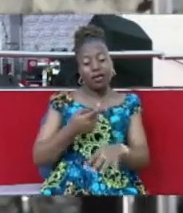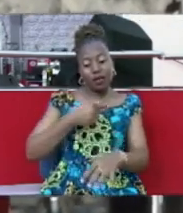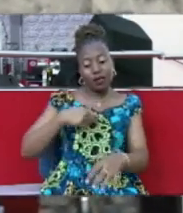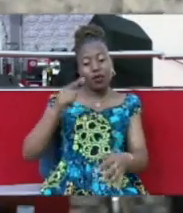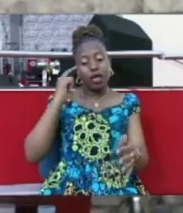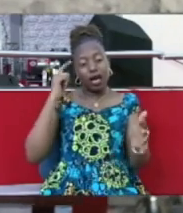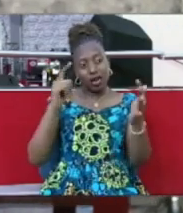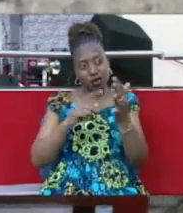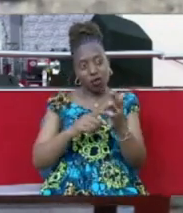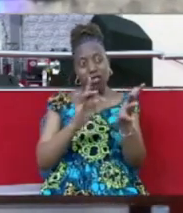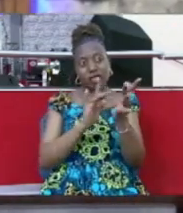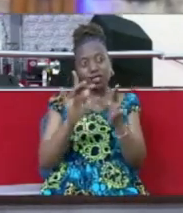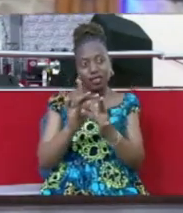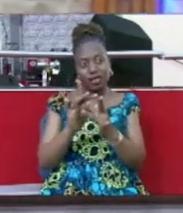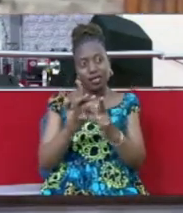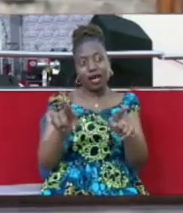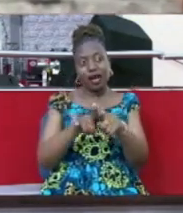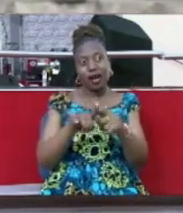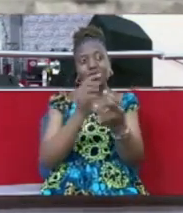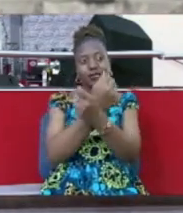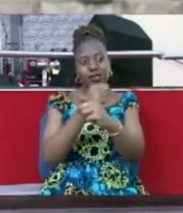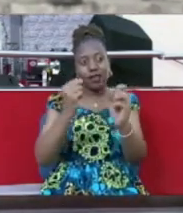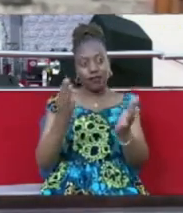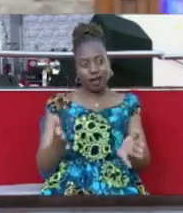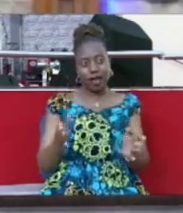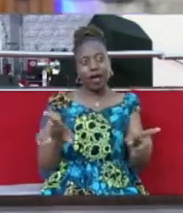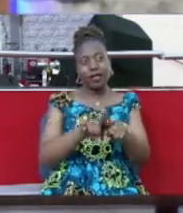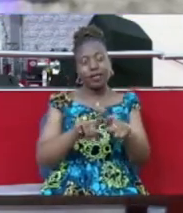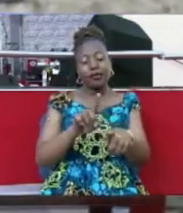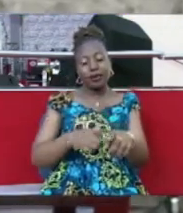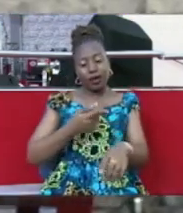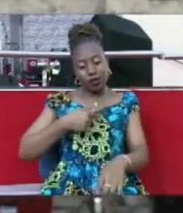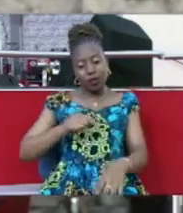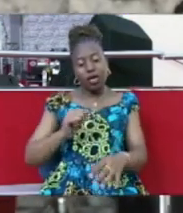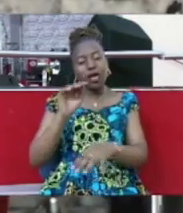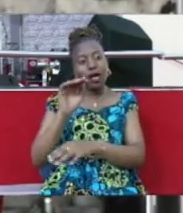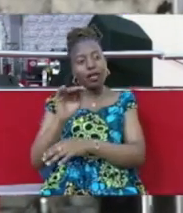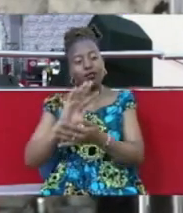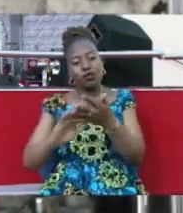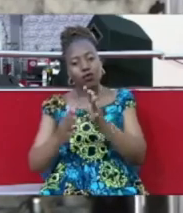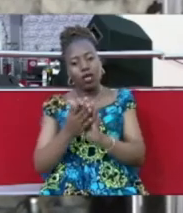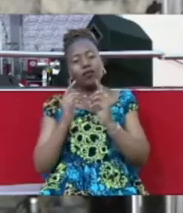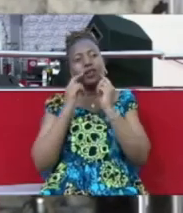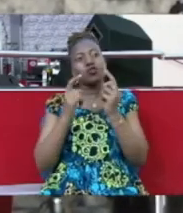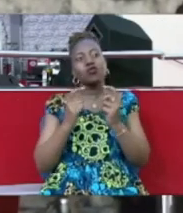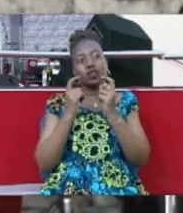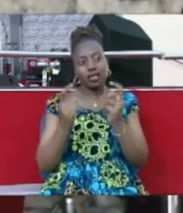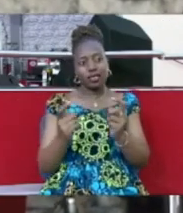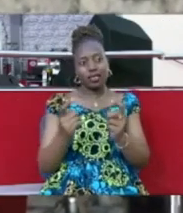savior. Tunapomtambua kama mwokozi. When we repent our sin. Tunapotubu dhambi zetu. And when we worship the scriptural way.